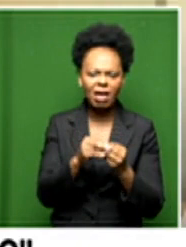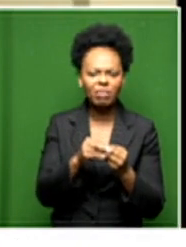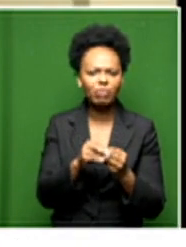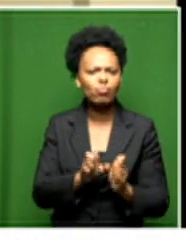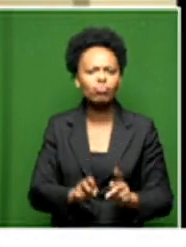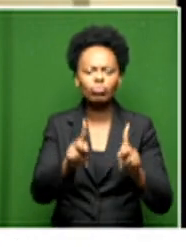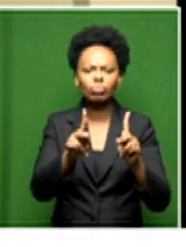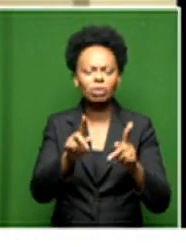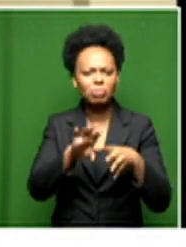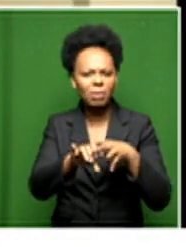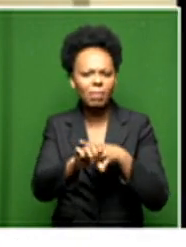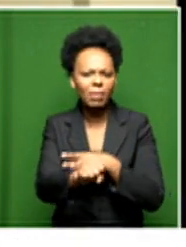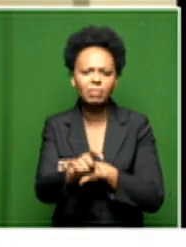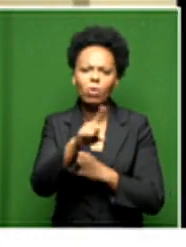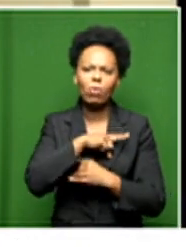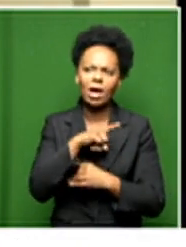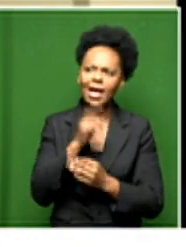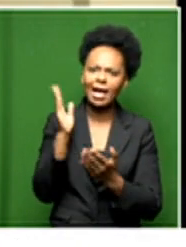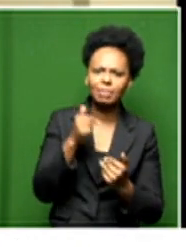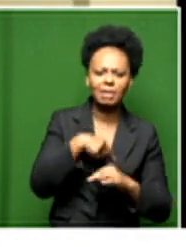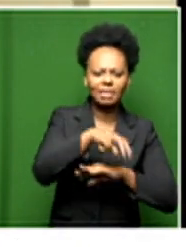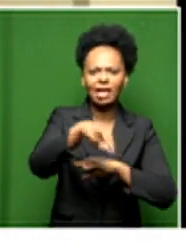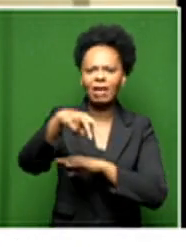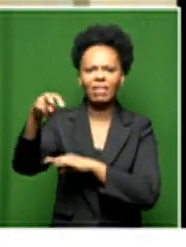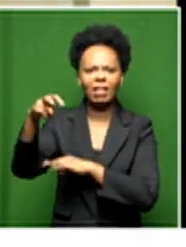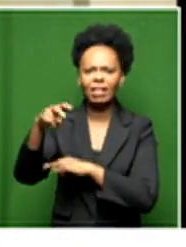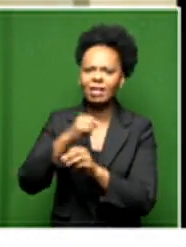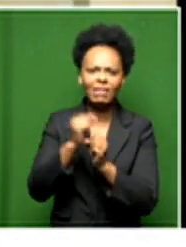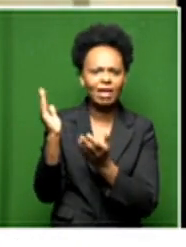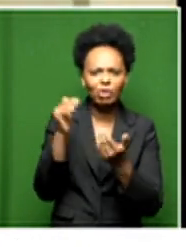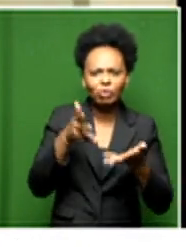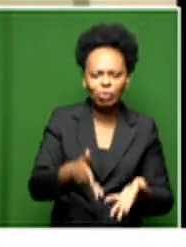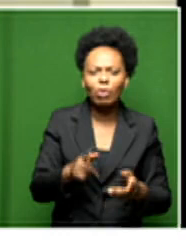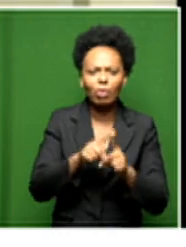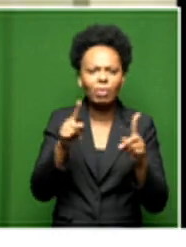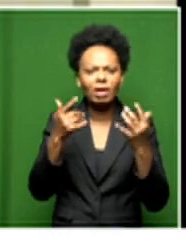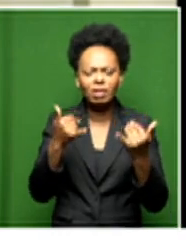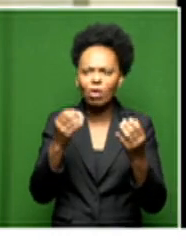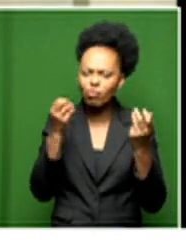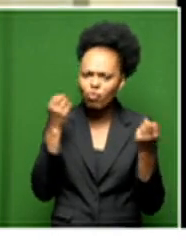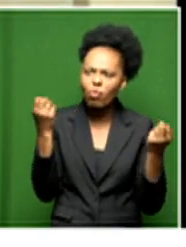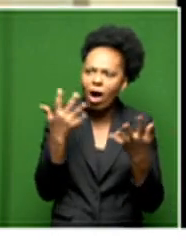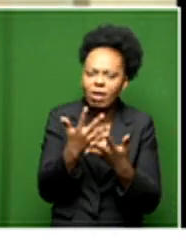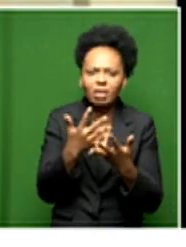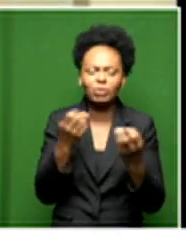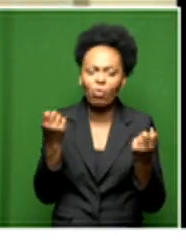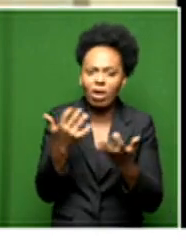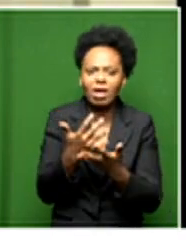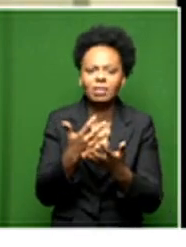I didn't expect to be traveling even, it added more to the sense of wonder. So these are strange